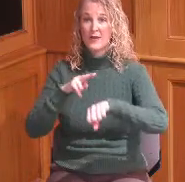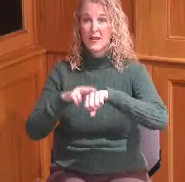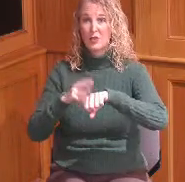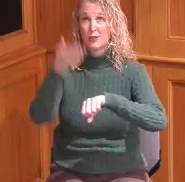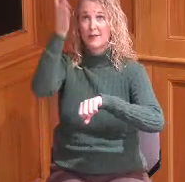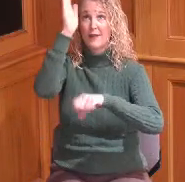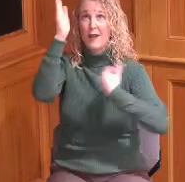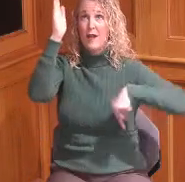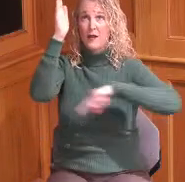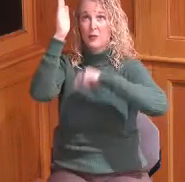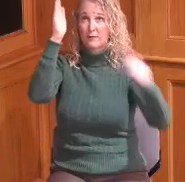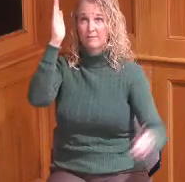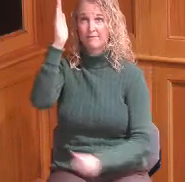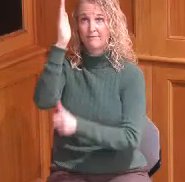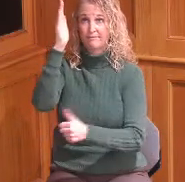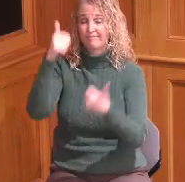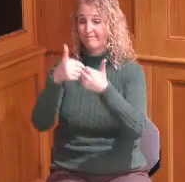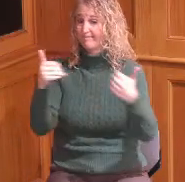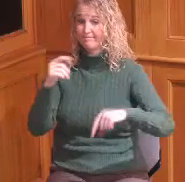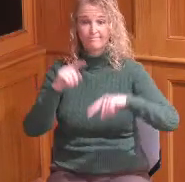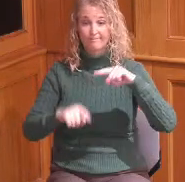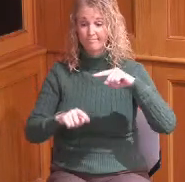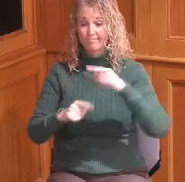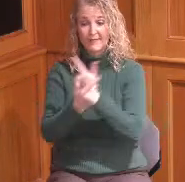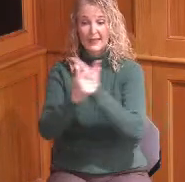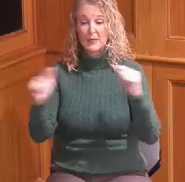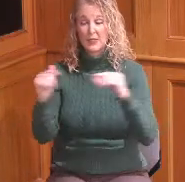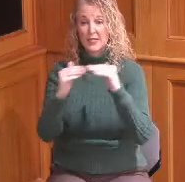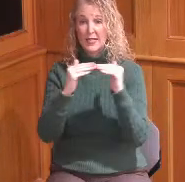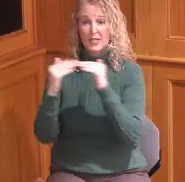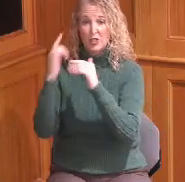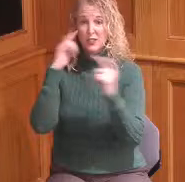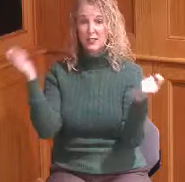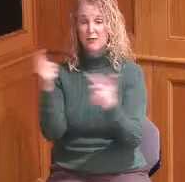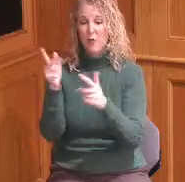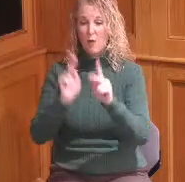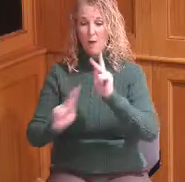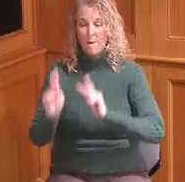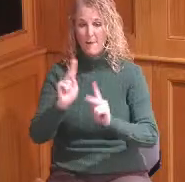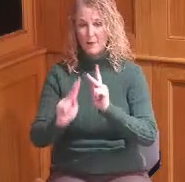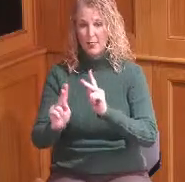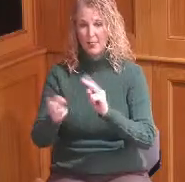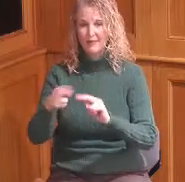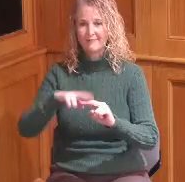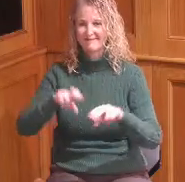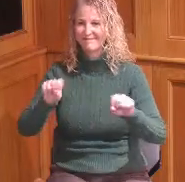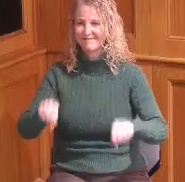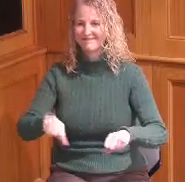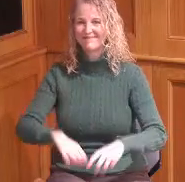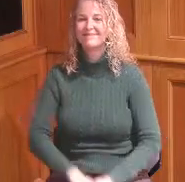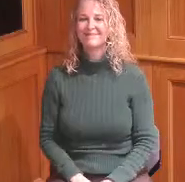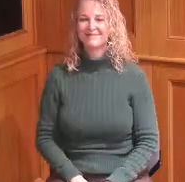one nation, under God, indivisible, with liberty and justice for all.